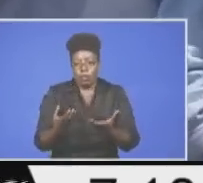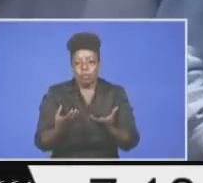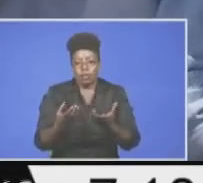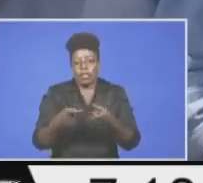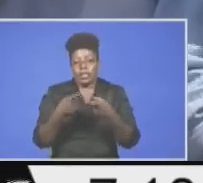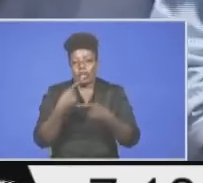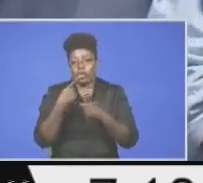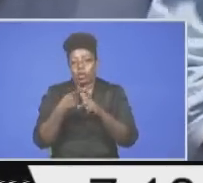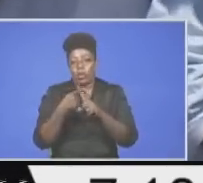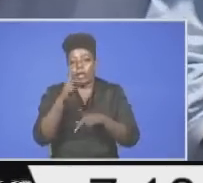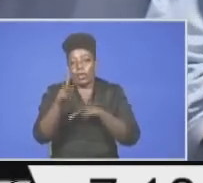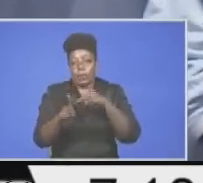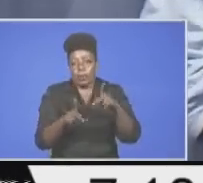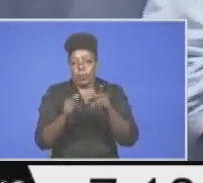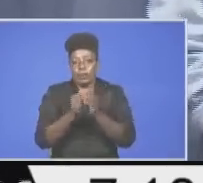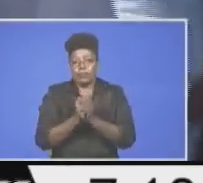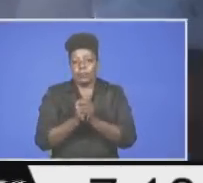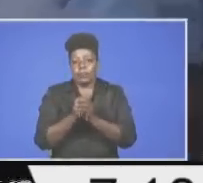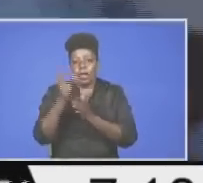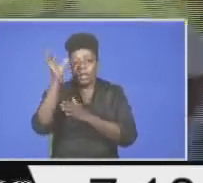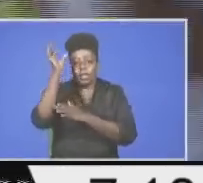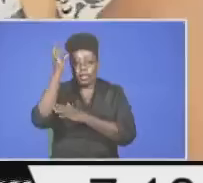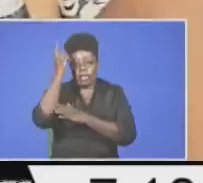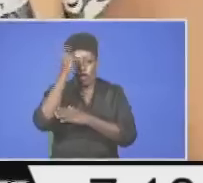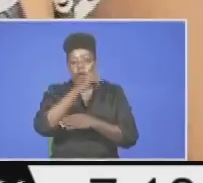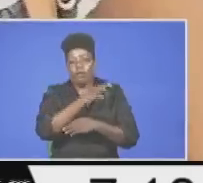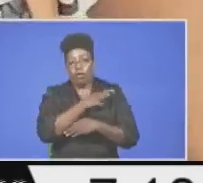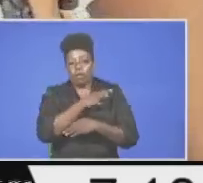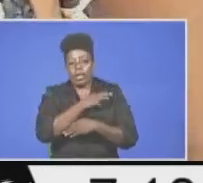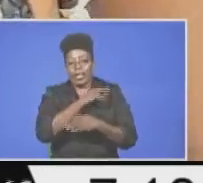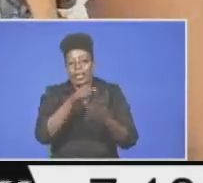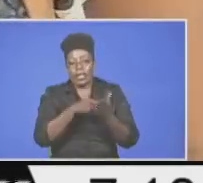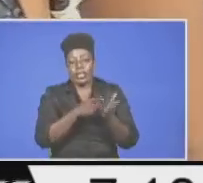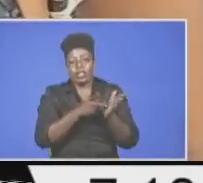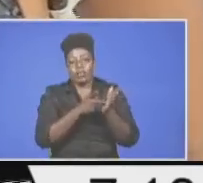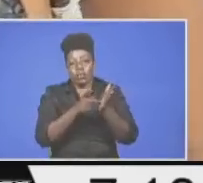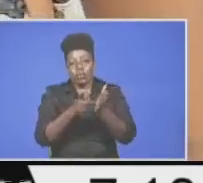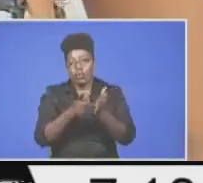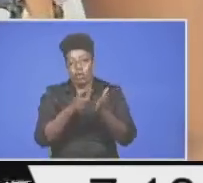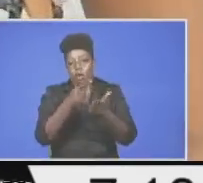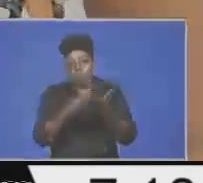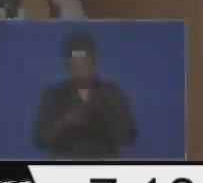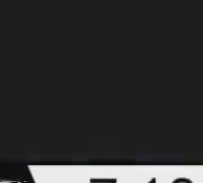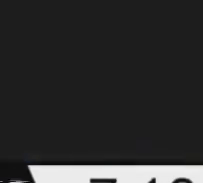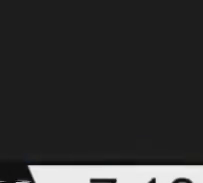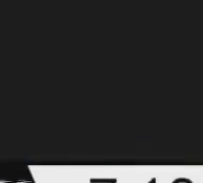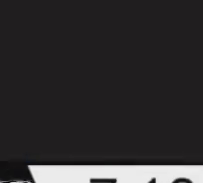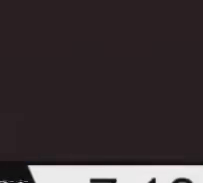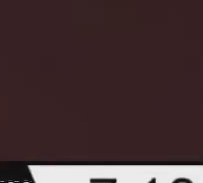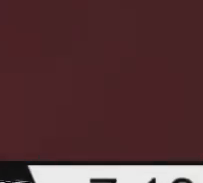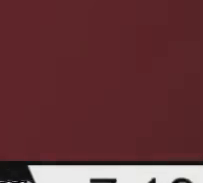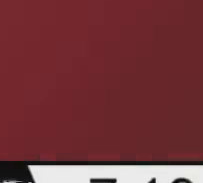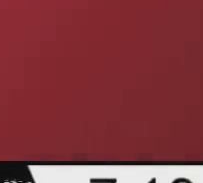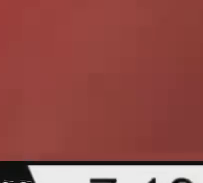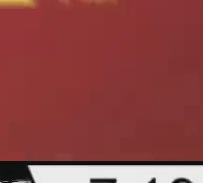Minister Dion Folks and his team have proved what serving the people is all about.